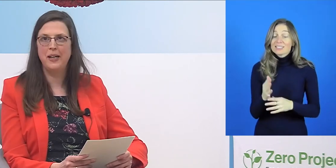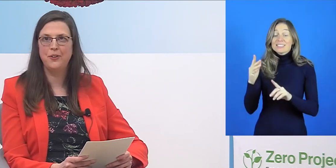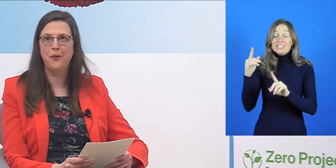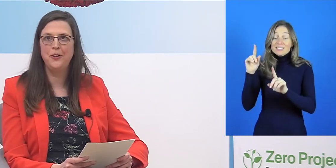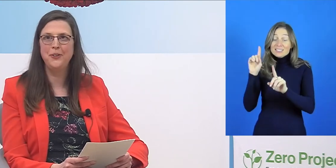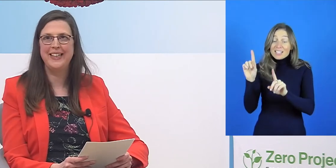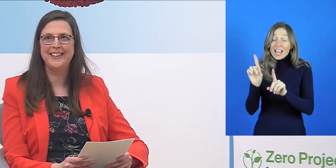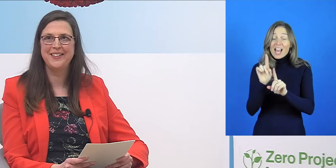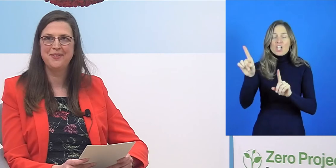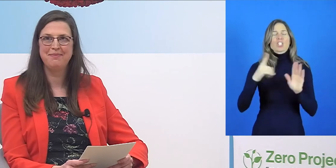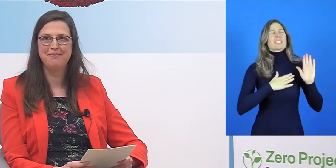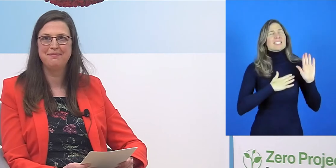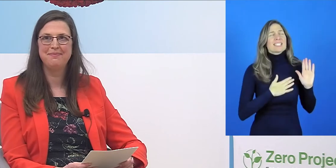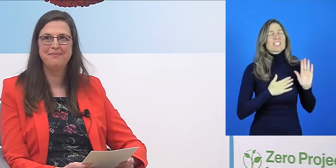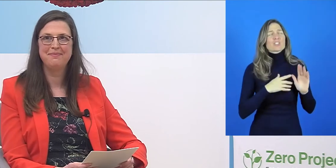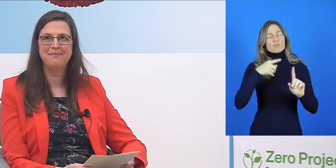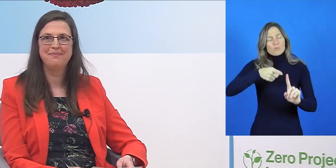what makes her unique.